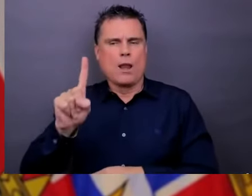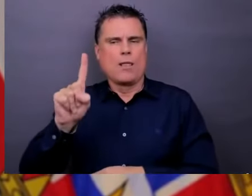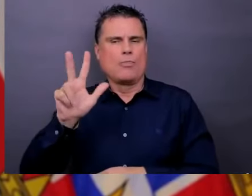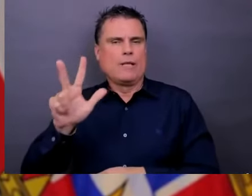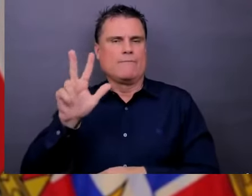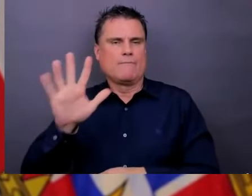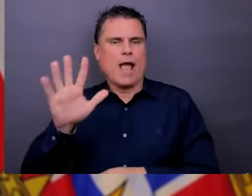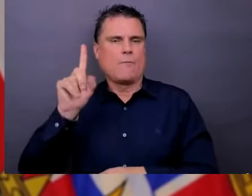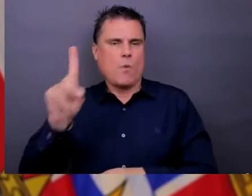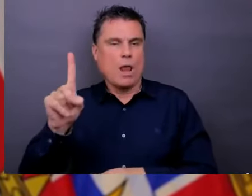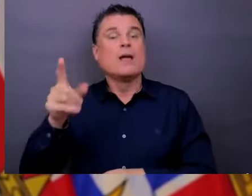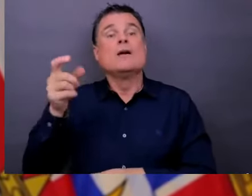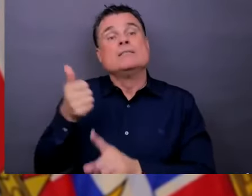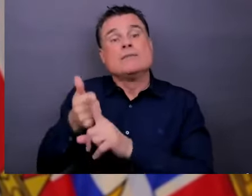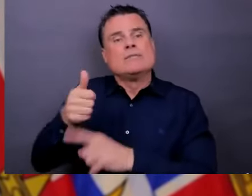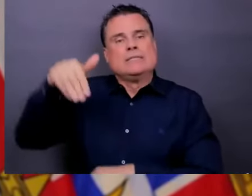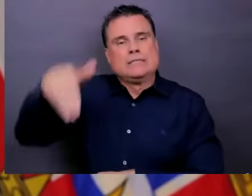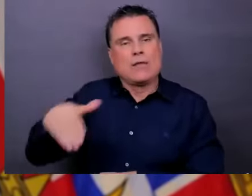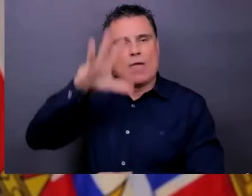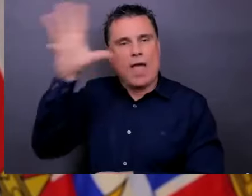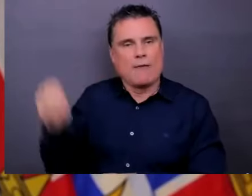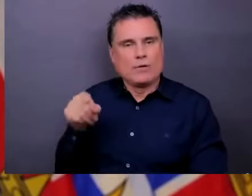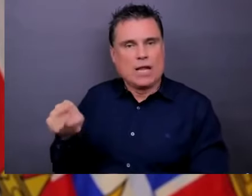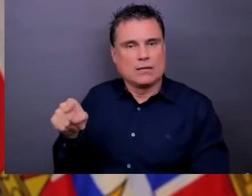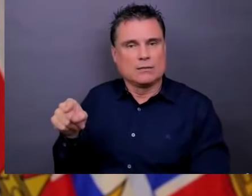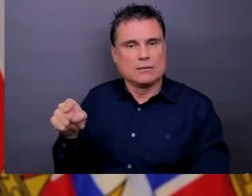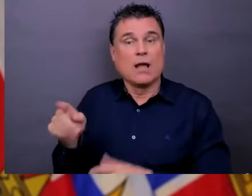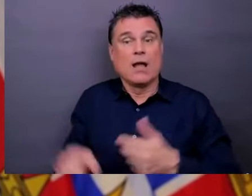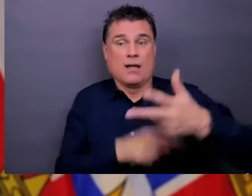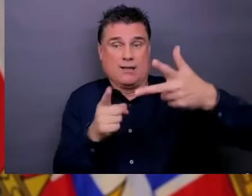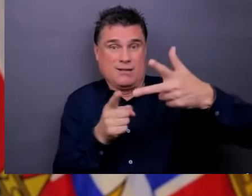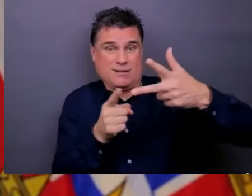person, as I mentioned last week, who has the